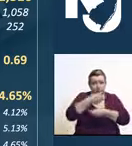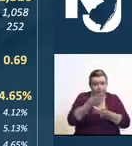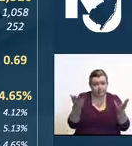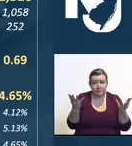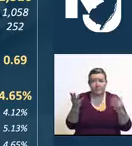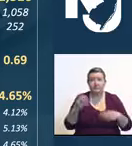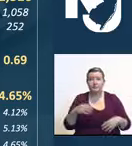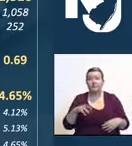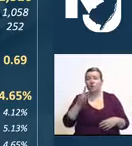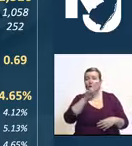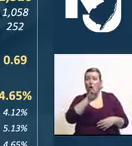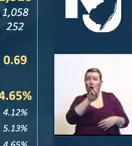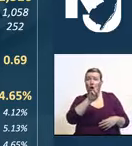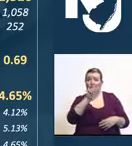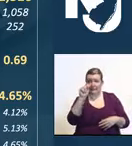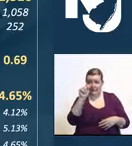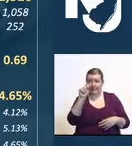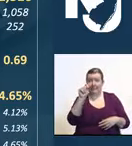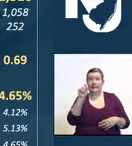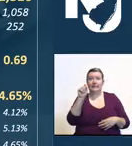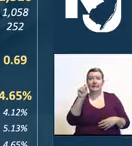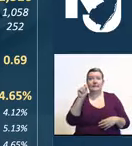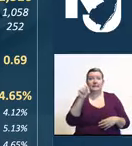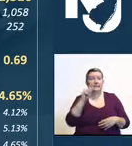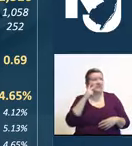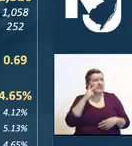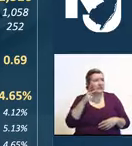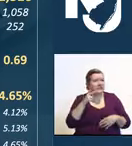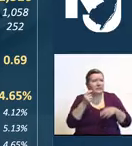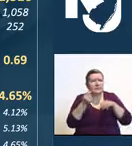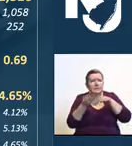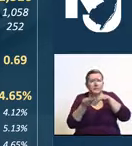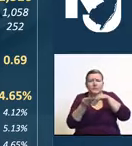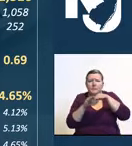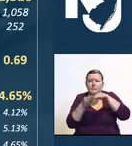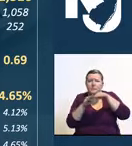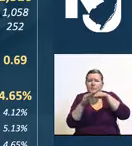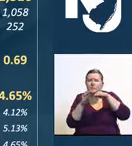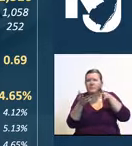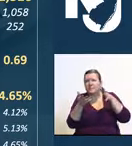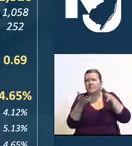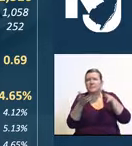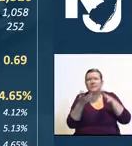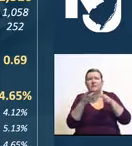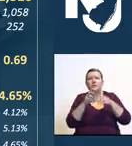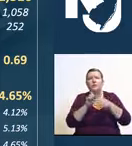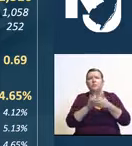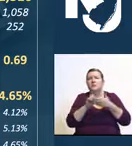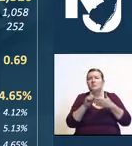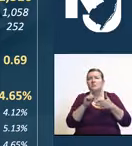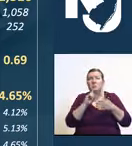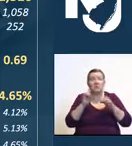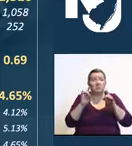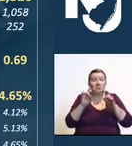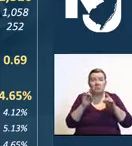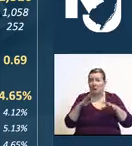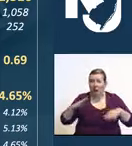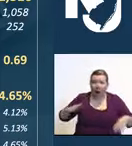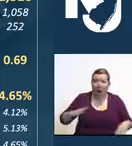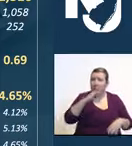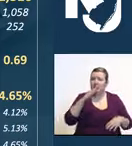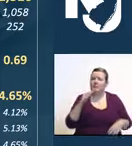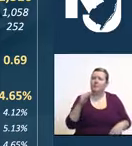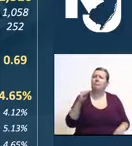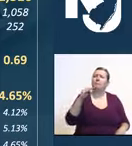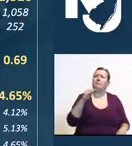The increase, although it's not a big one, but the increase in the rate of transmission over the past week is not I think, Judy and Ed, I'm going to